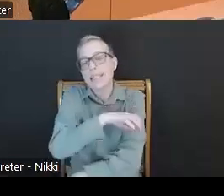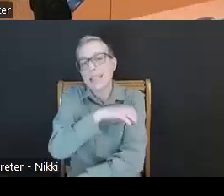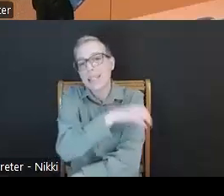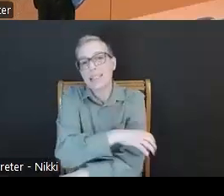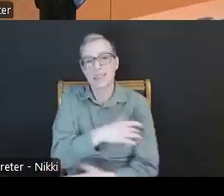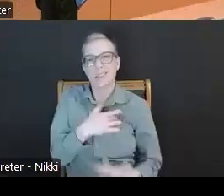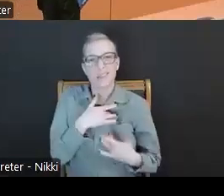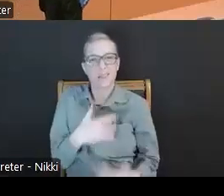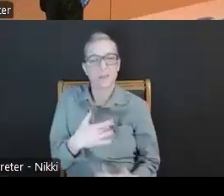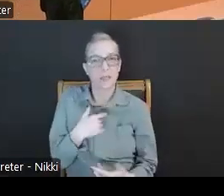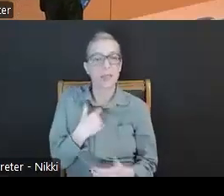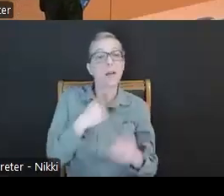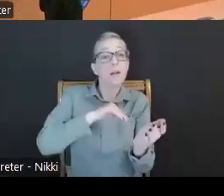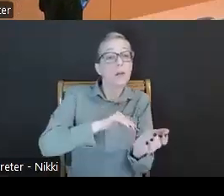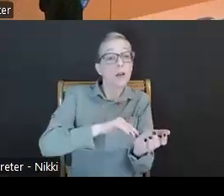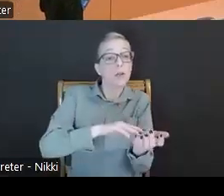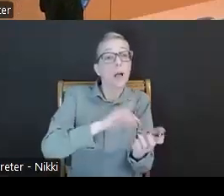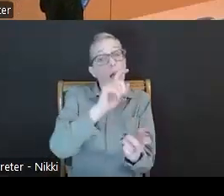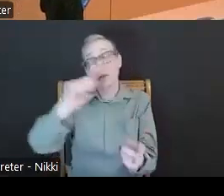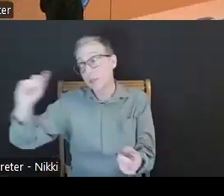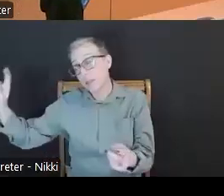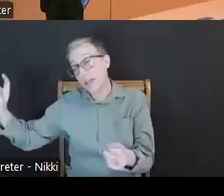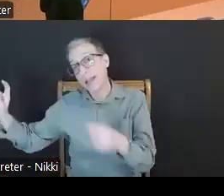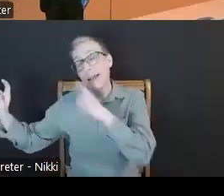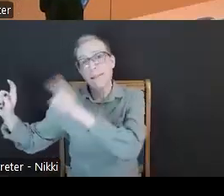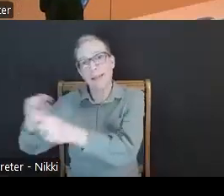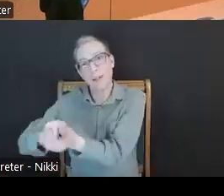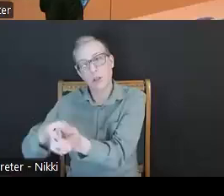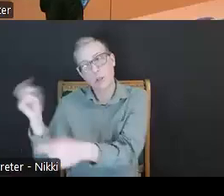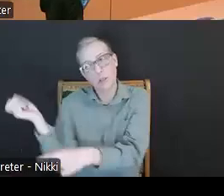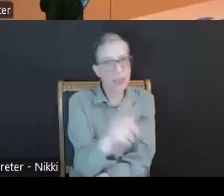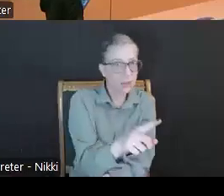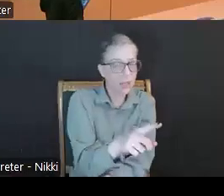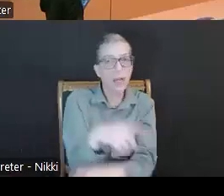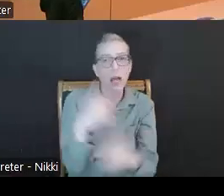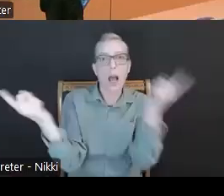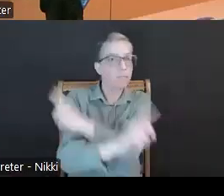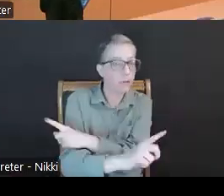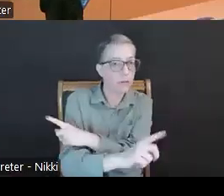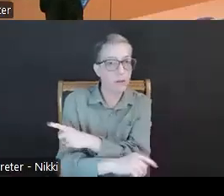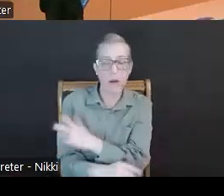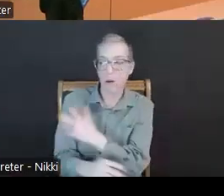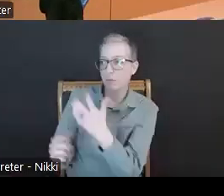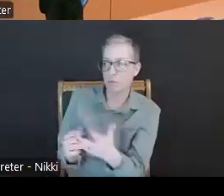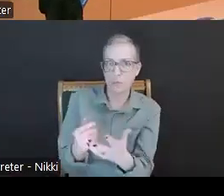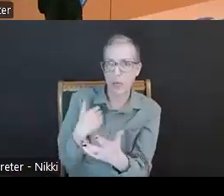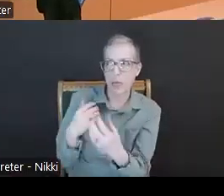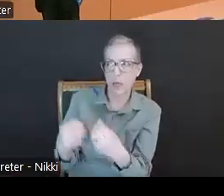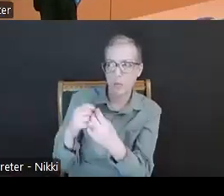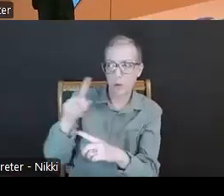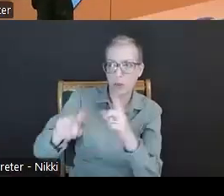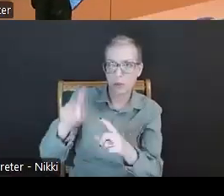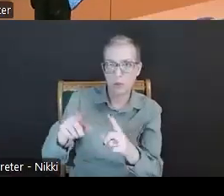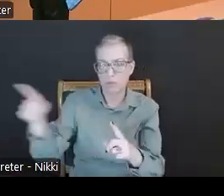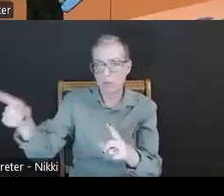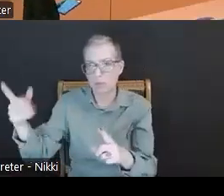like runs in. And so the interpreter is kind of stuck there and it's like, uh-oh, I had follow-up questions and now this person's gone.